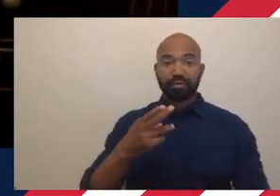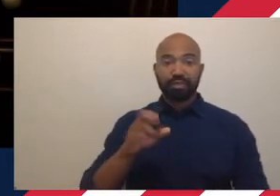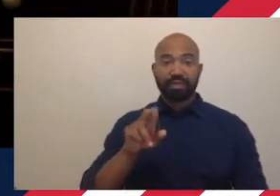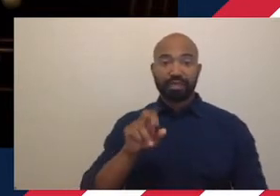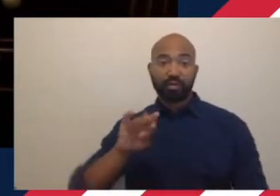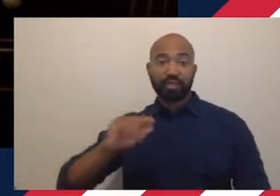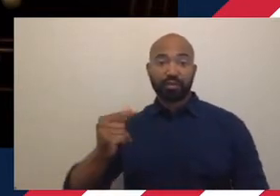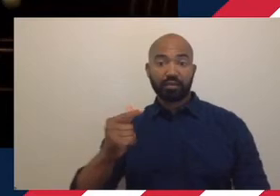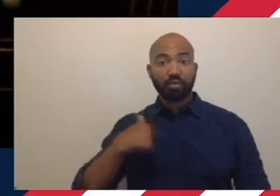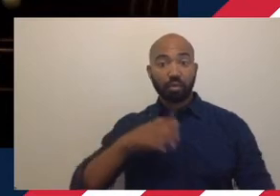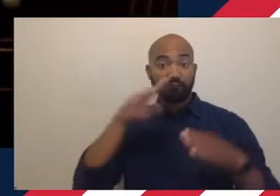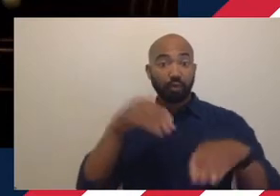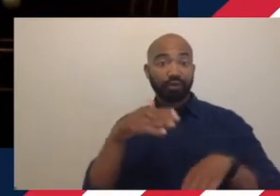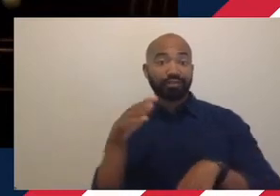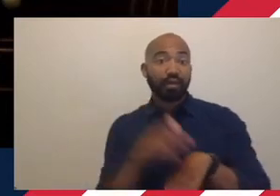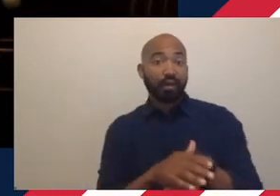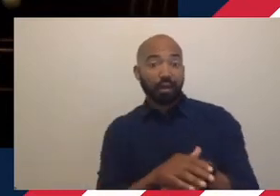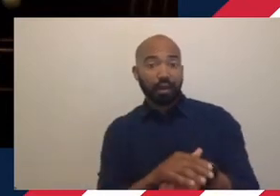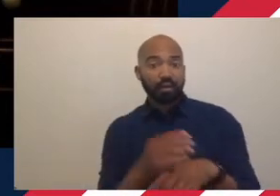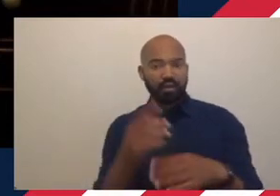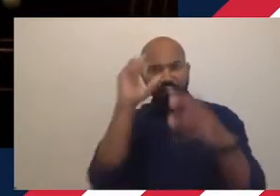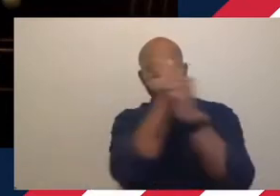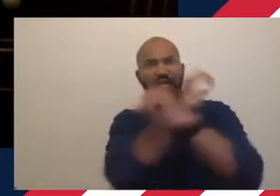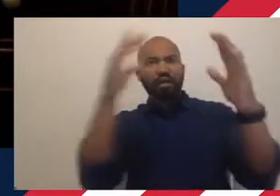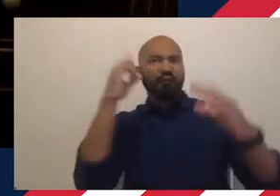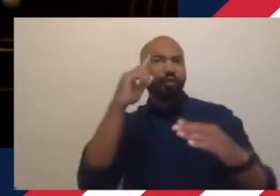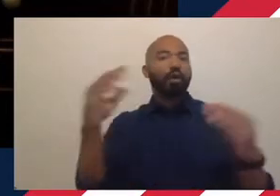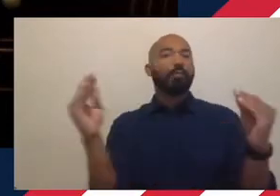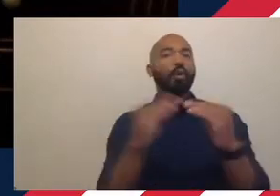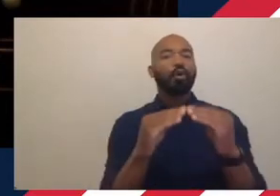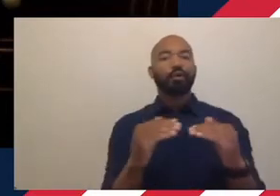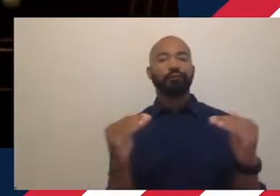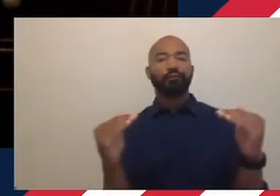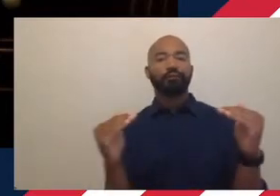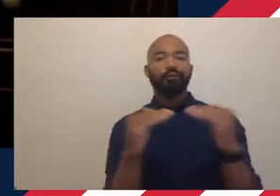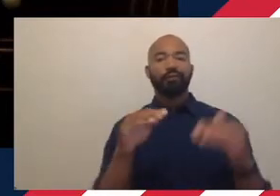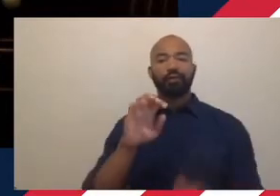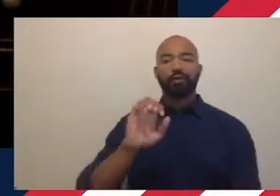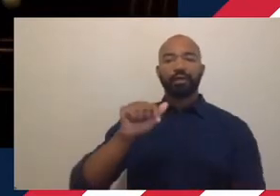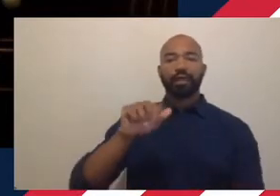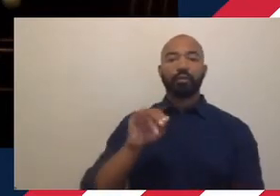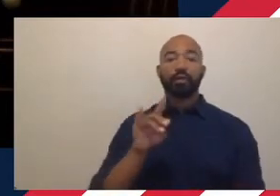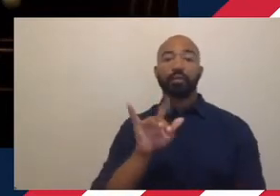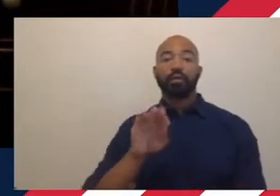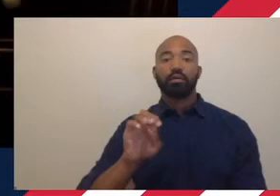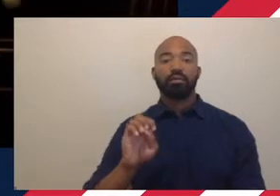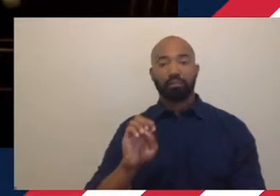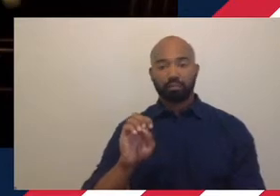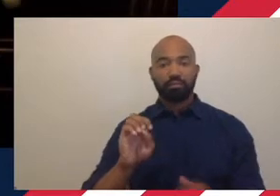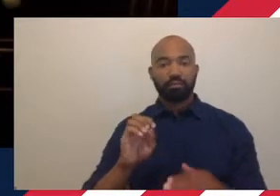on the vision for a more equitable future. You can also go to